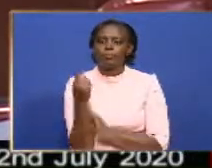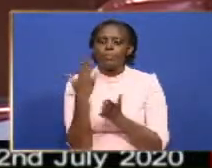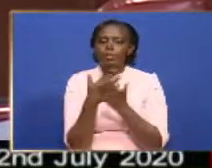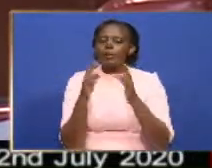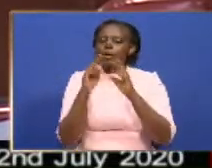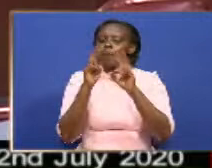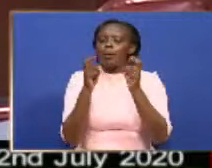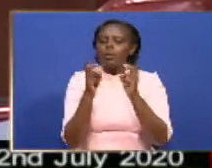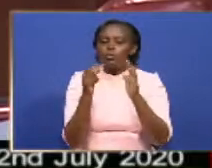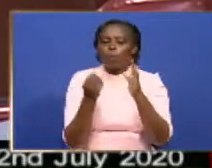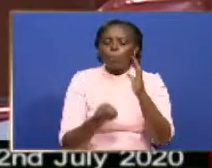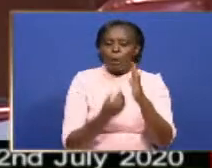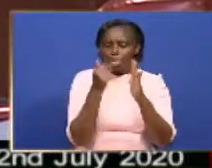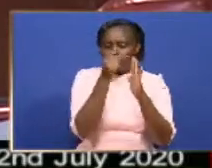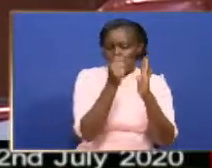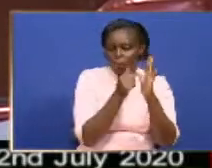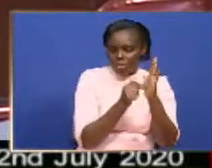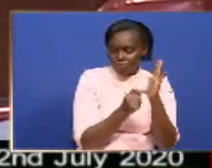issues that are raised here